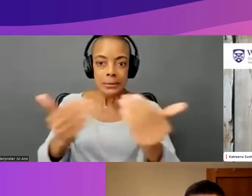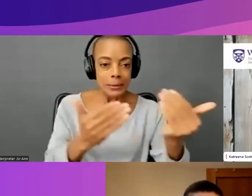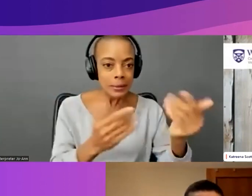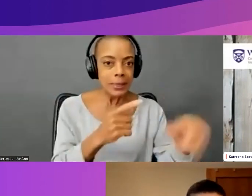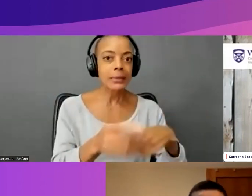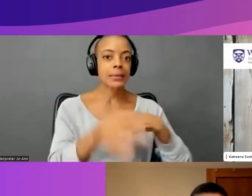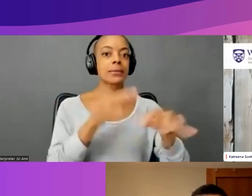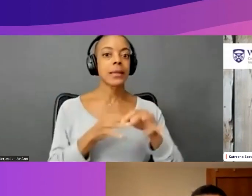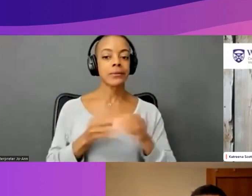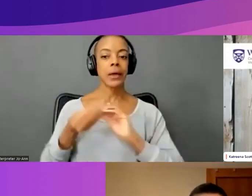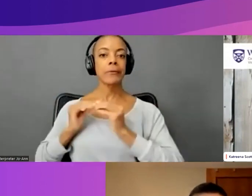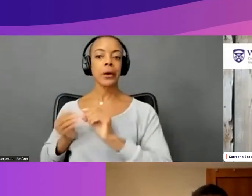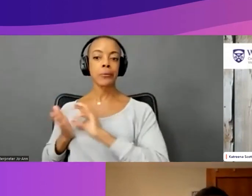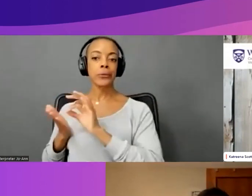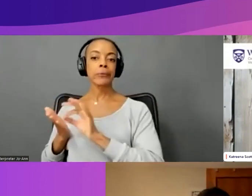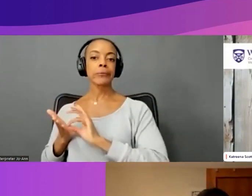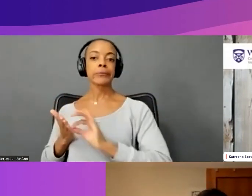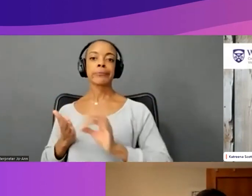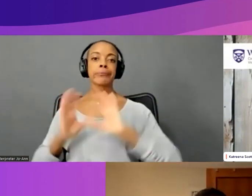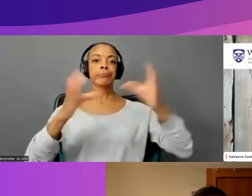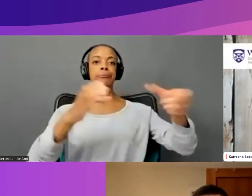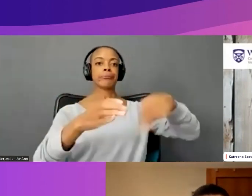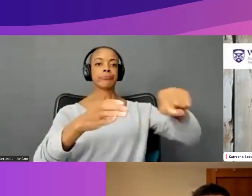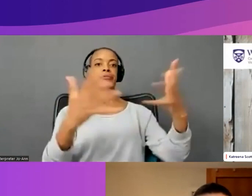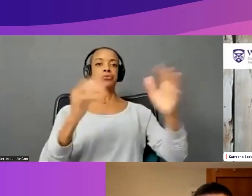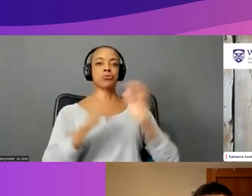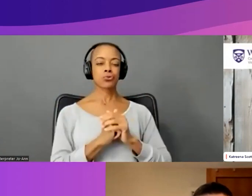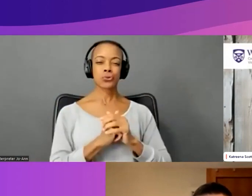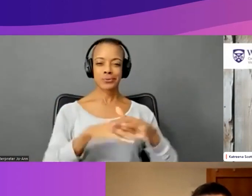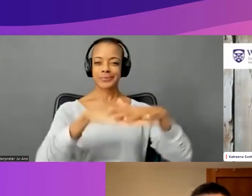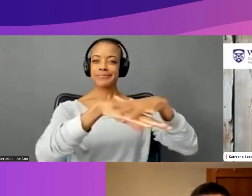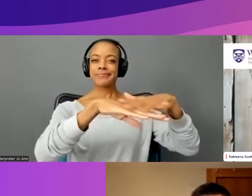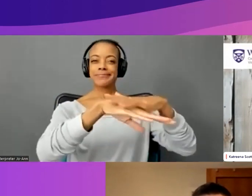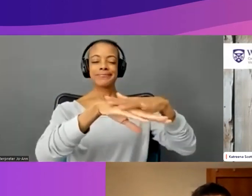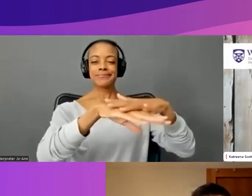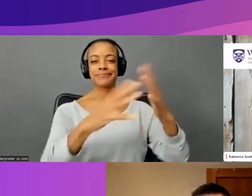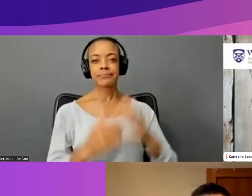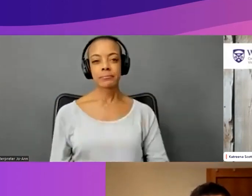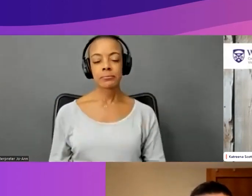numbers to tell us that there are disparities on the basis of race and ethnicity.